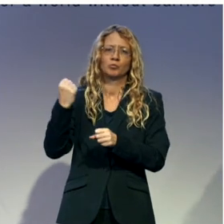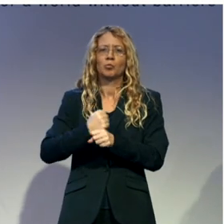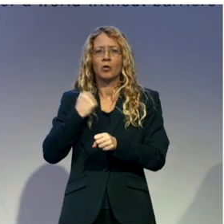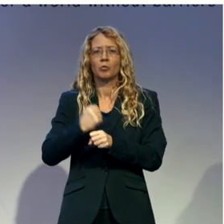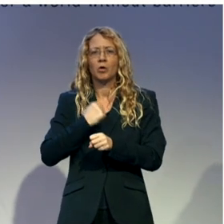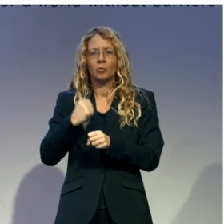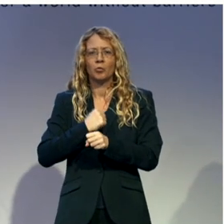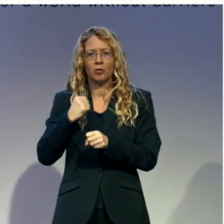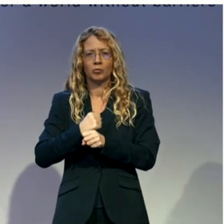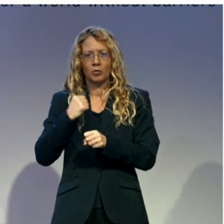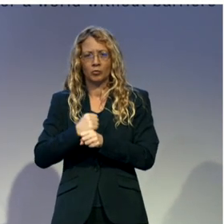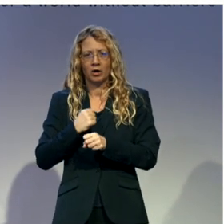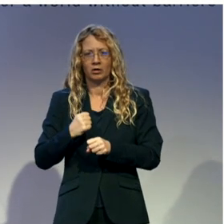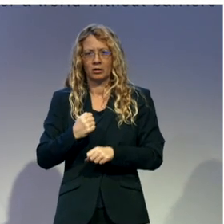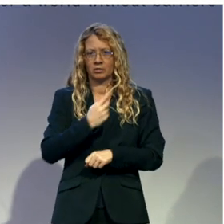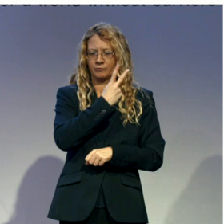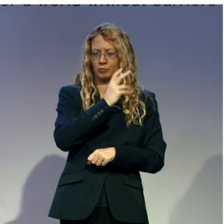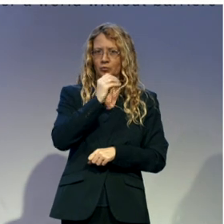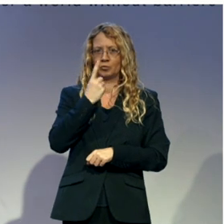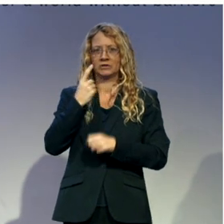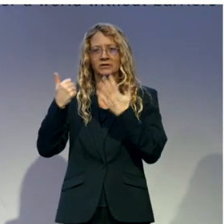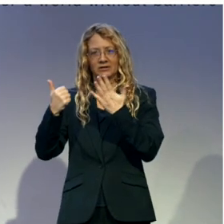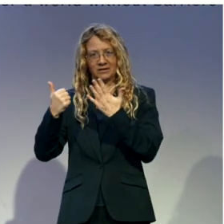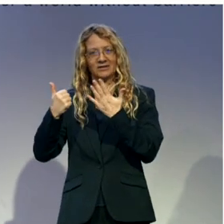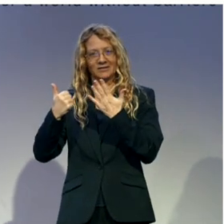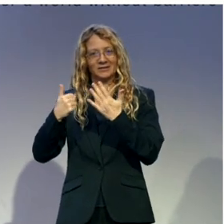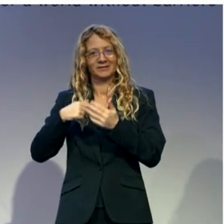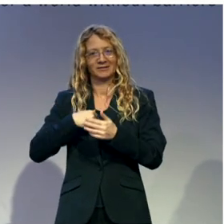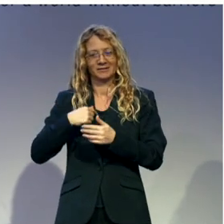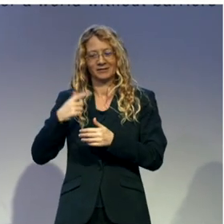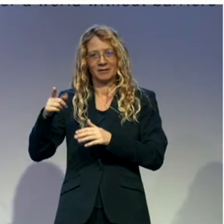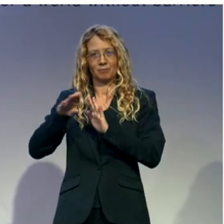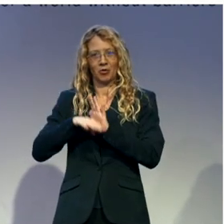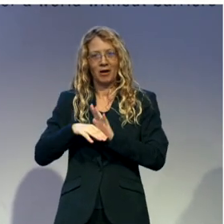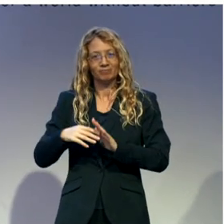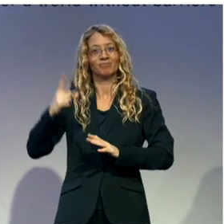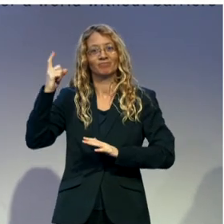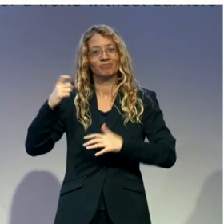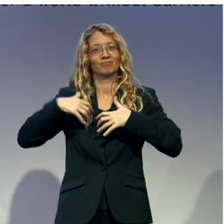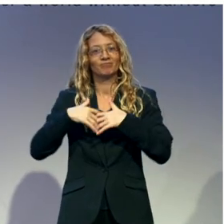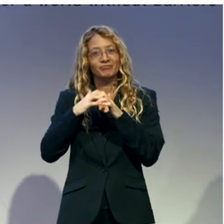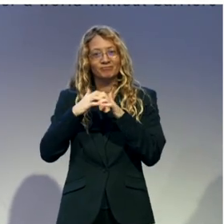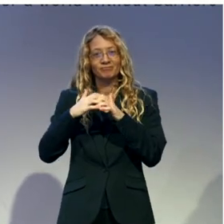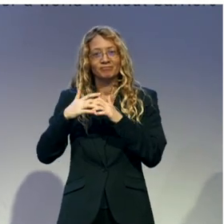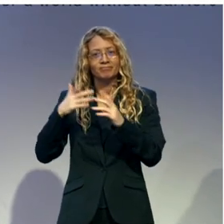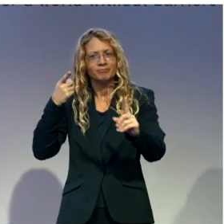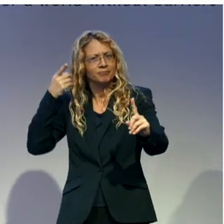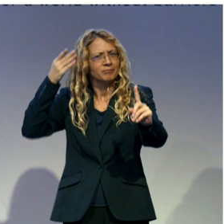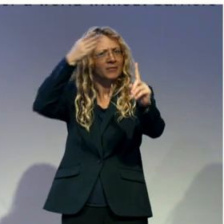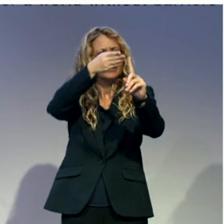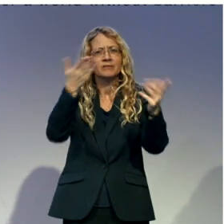the Women with Disabilities Leadership Program, whose aim was to increase the representation of women with disabilities in leadership positions in